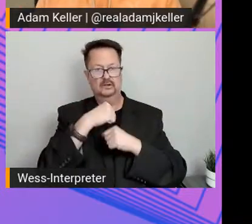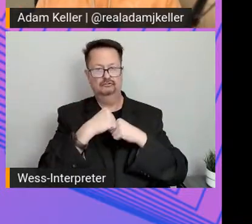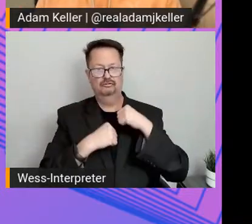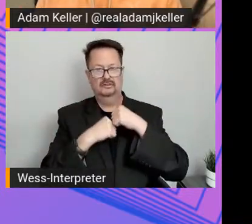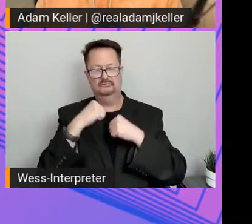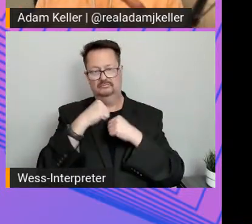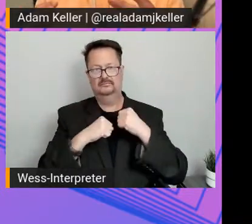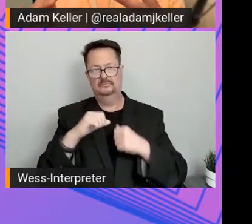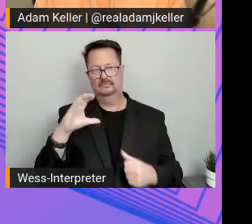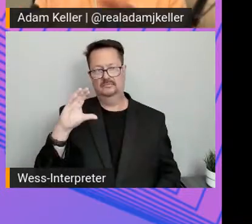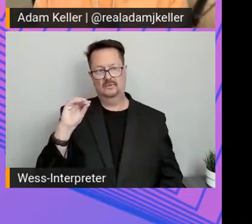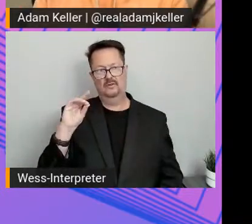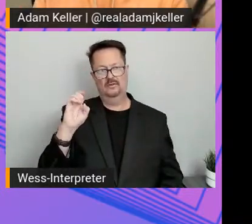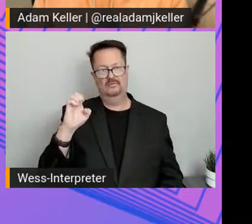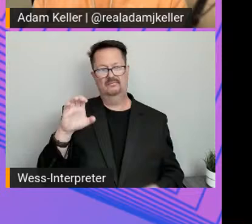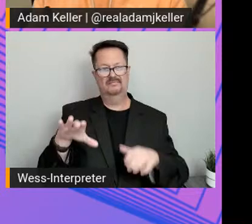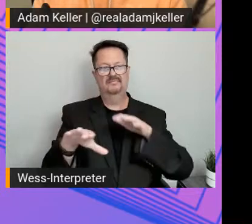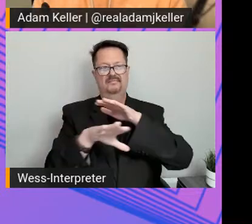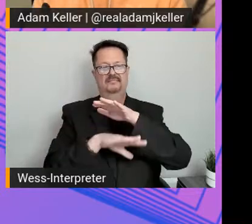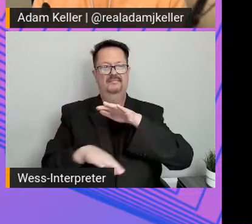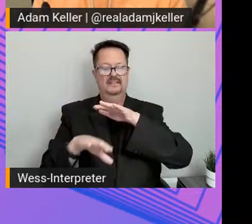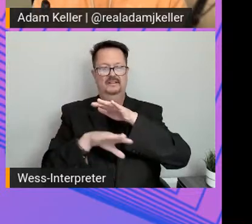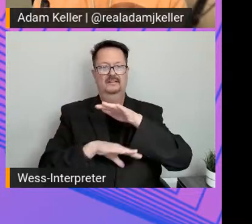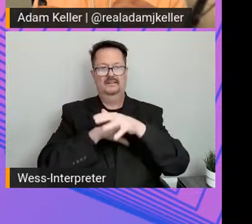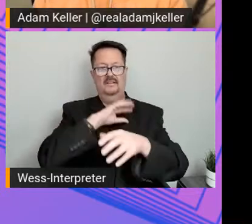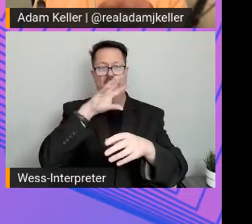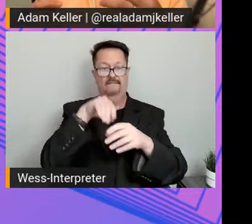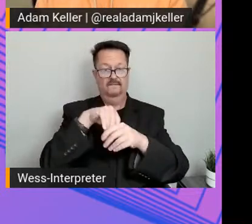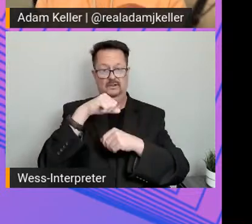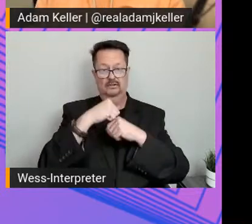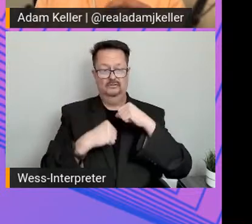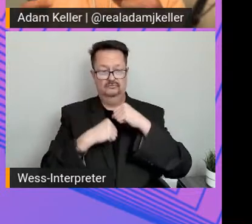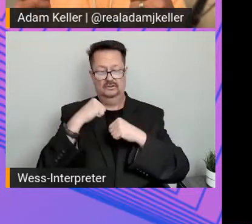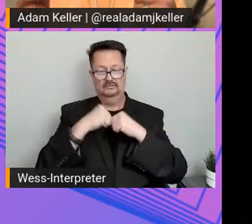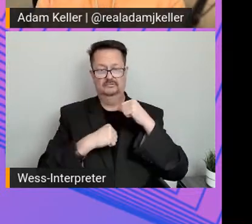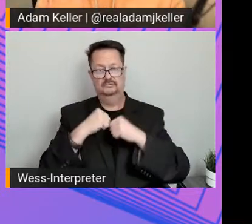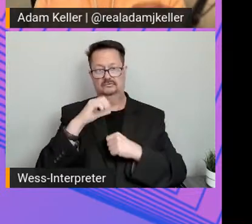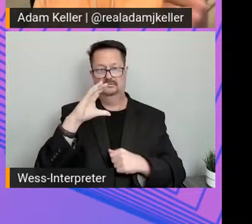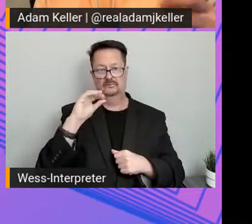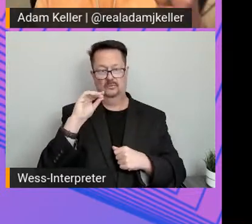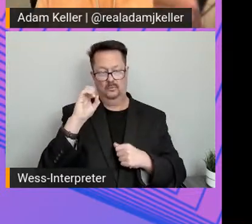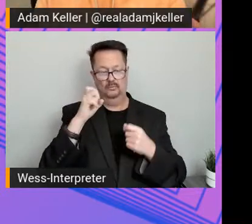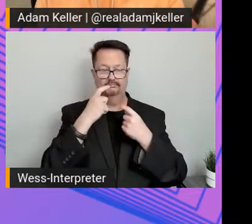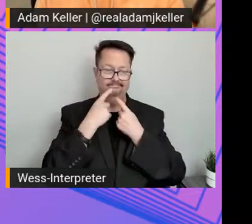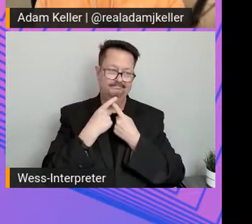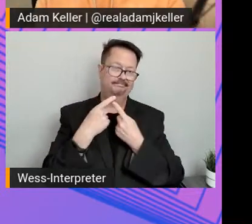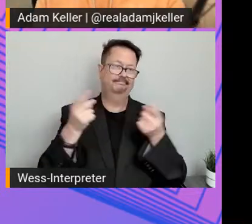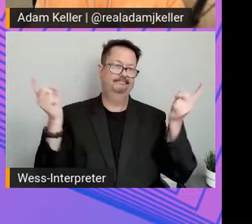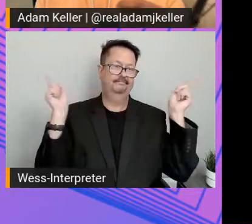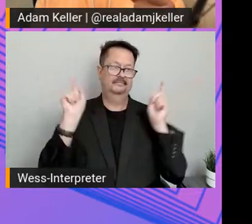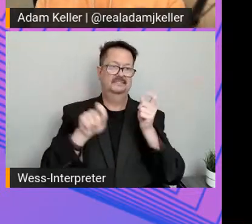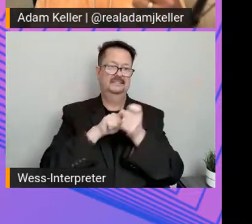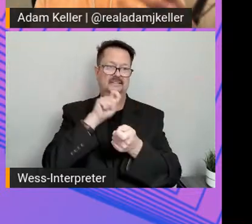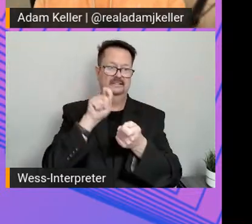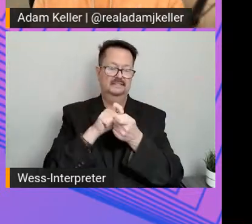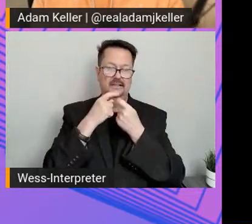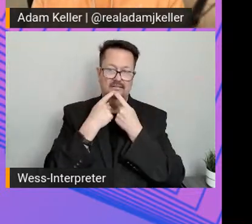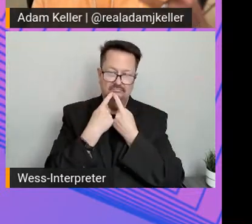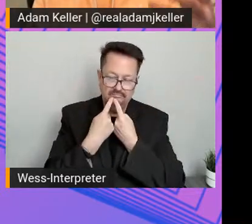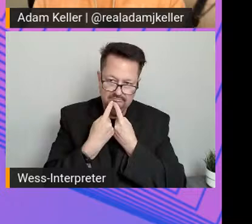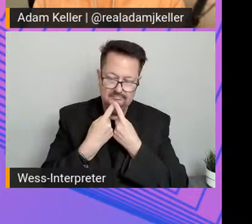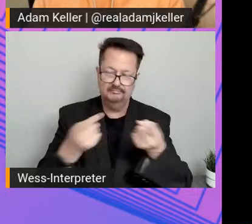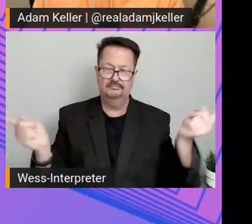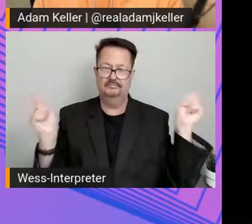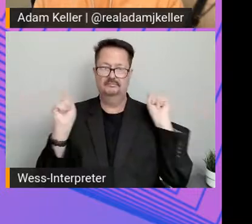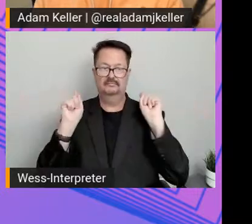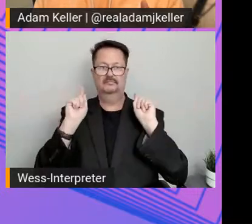simply, it's infrastructure as code is basically the process of declaring the desired state of your environments or of